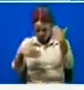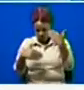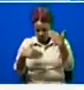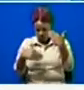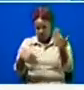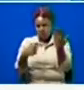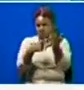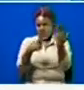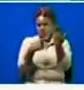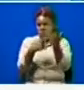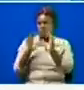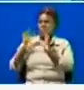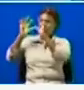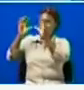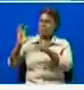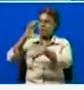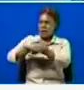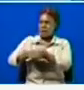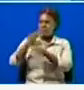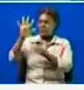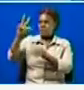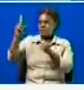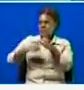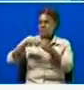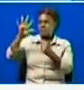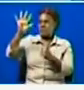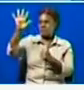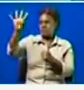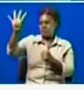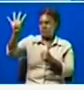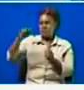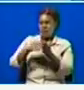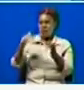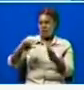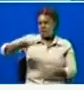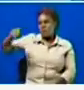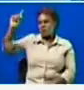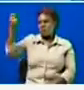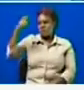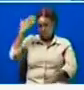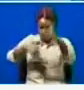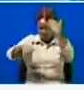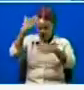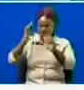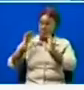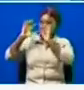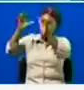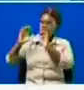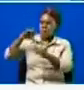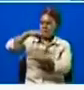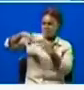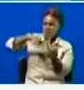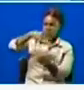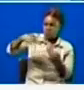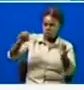and Technology basketball team secured a narrow 56-54 win over Mount Kenya University in the Kenya Basketball Federation Division 1